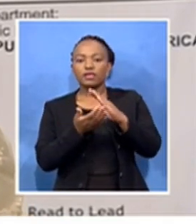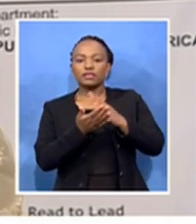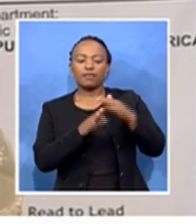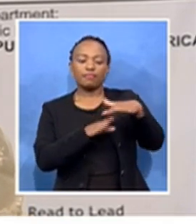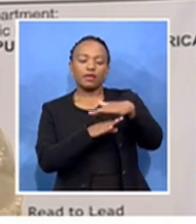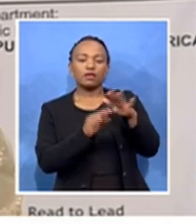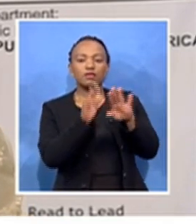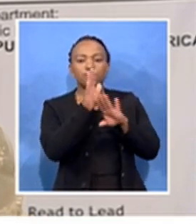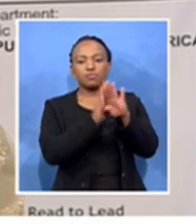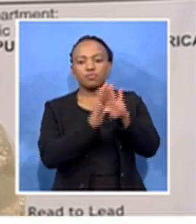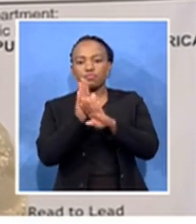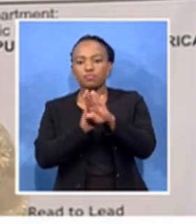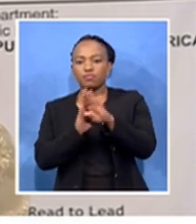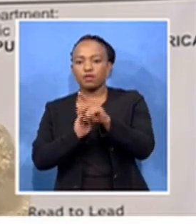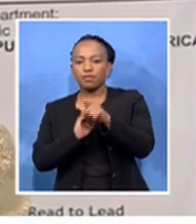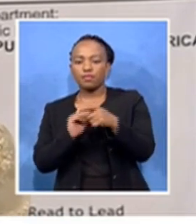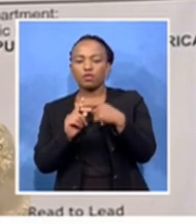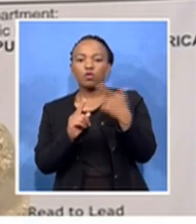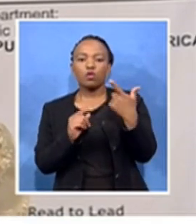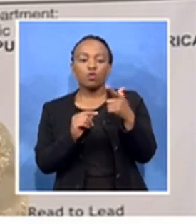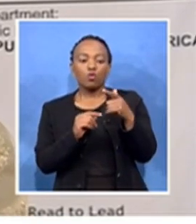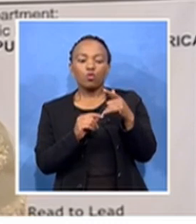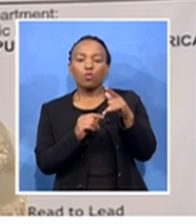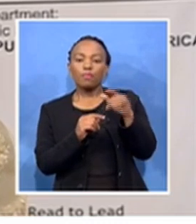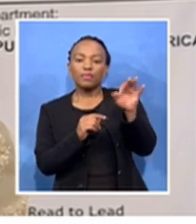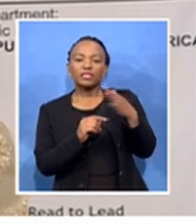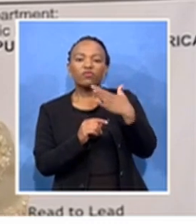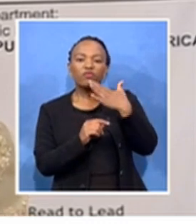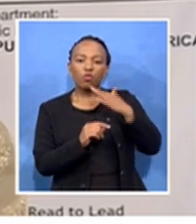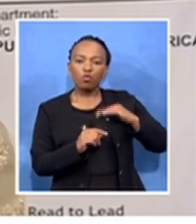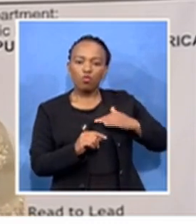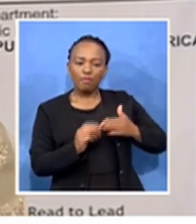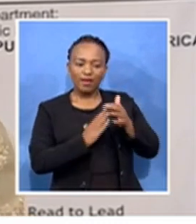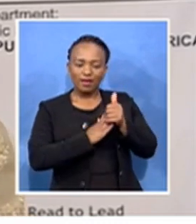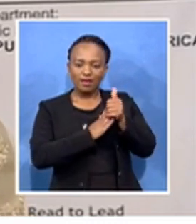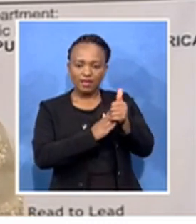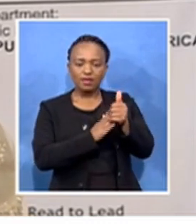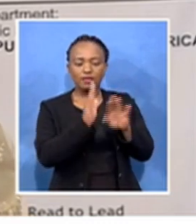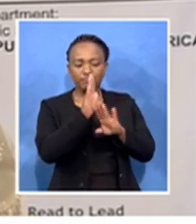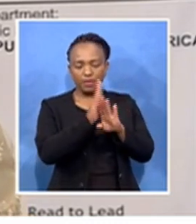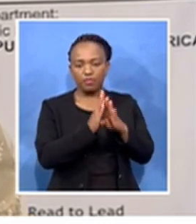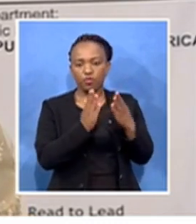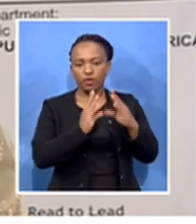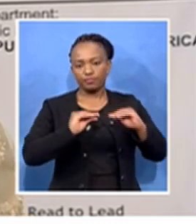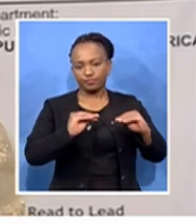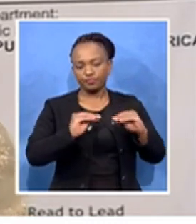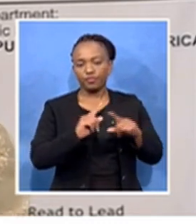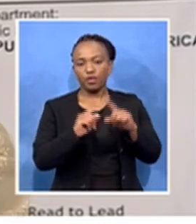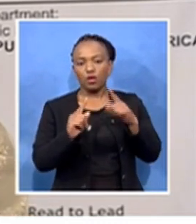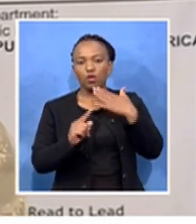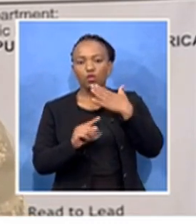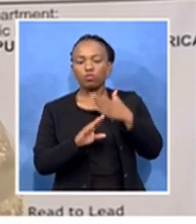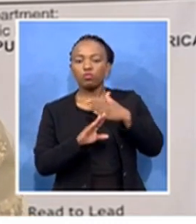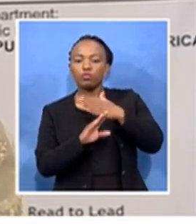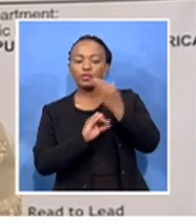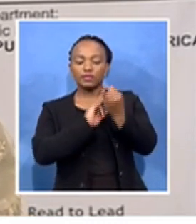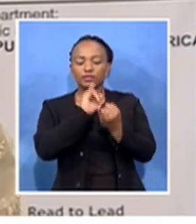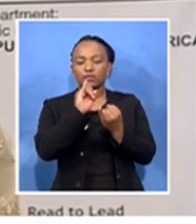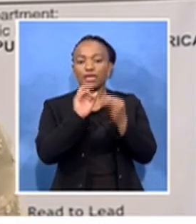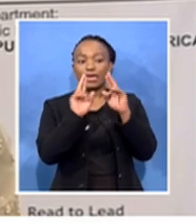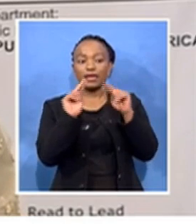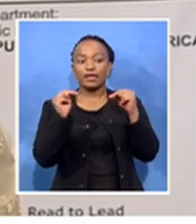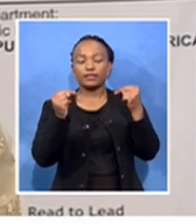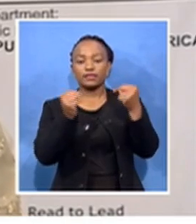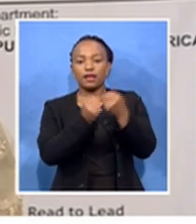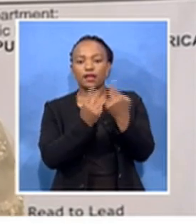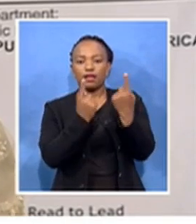leaders in education. According to the Teaching and Learning International Survey tallies 2018, teachers of South Africa were